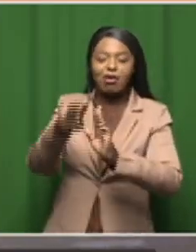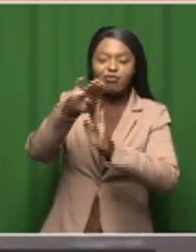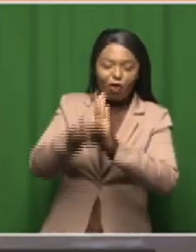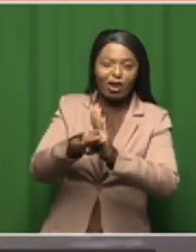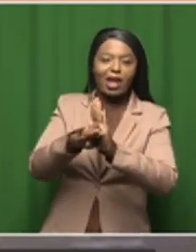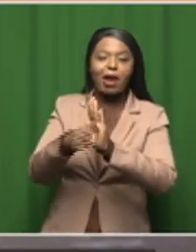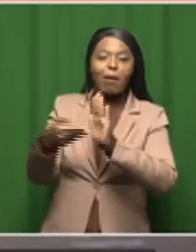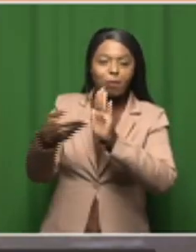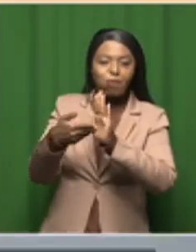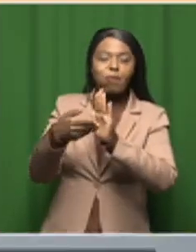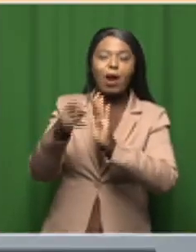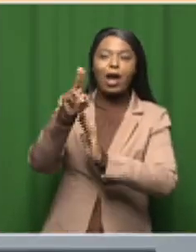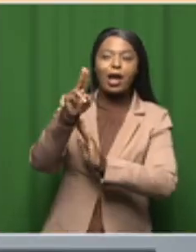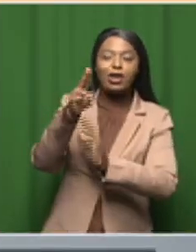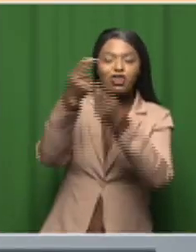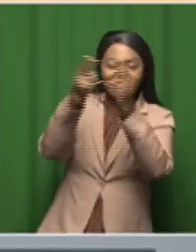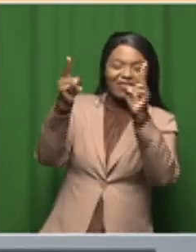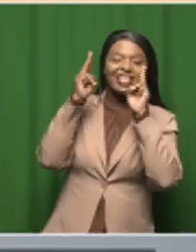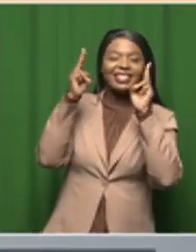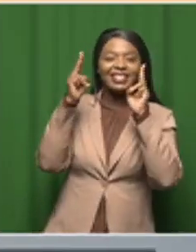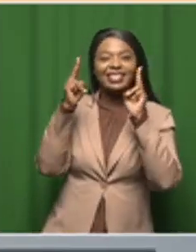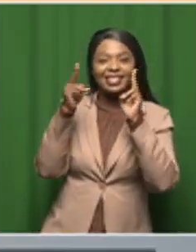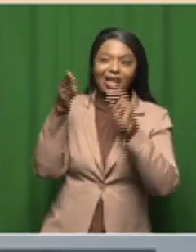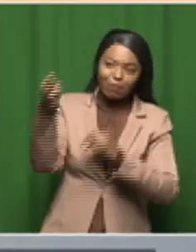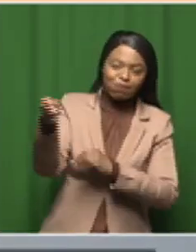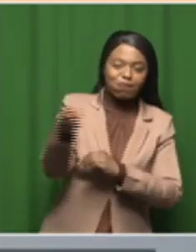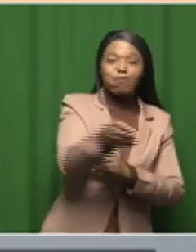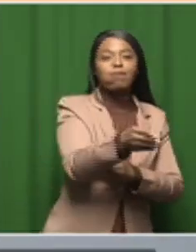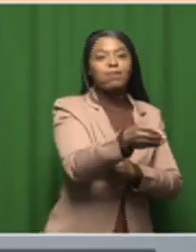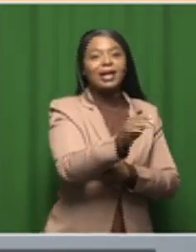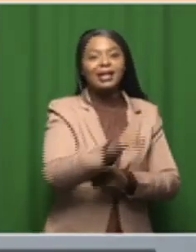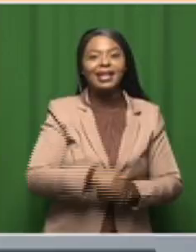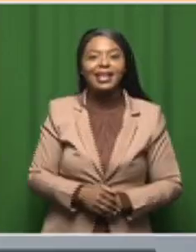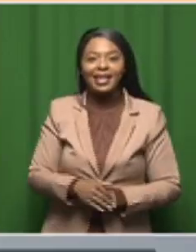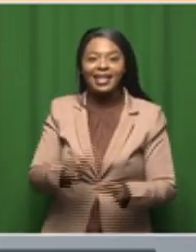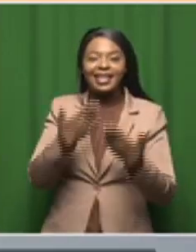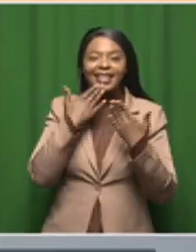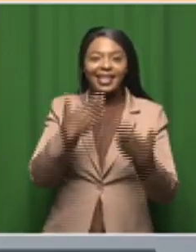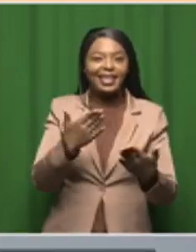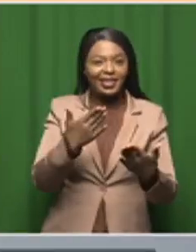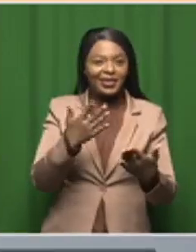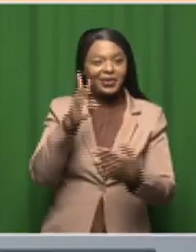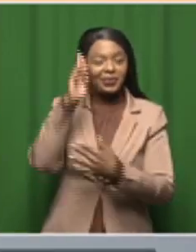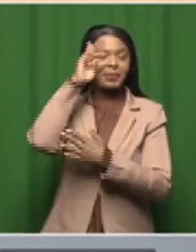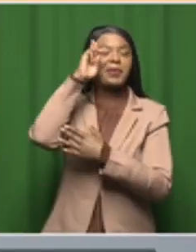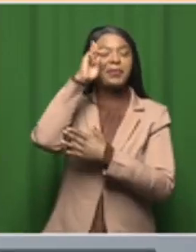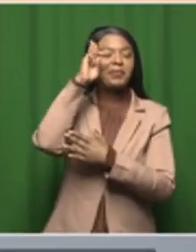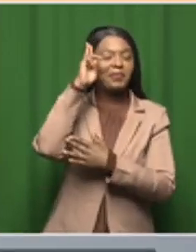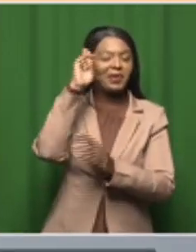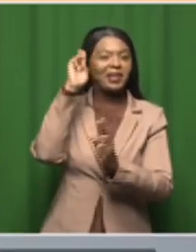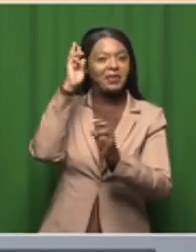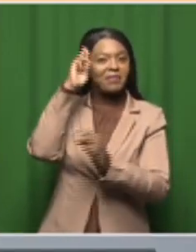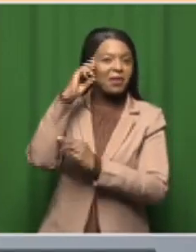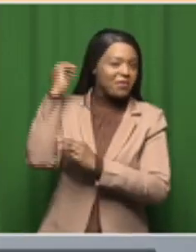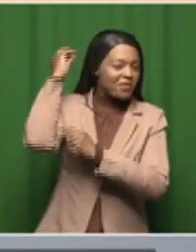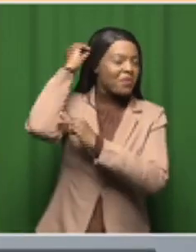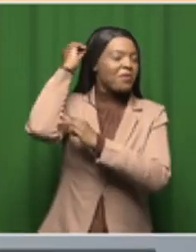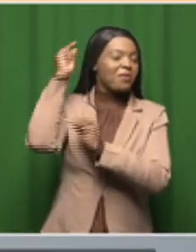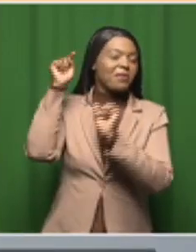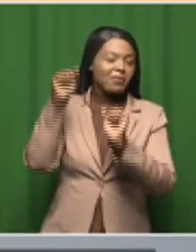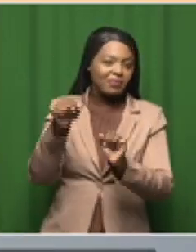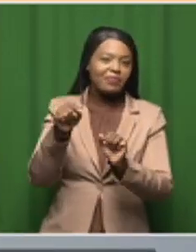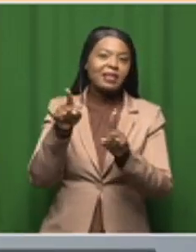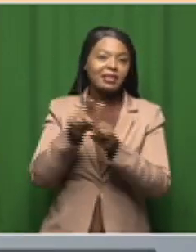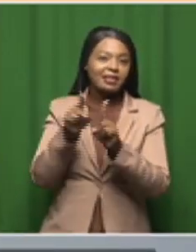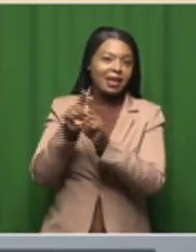the university. Well, Prof, that story continues. Thank you for taking us down memory lane and for chatting about your illustrious career, but obviously also just